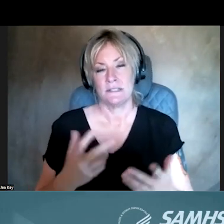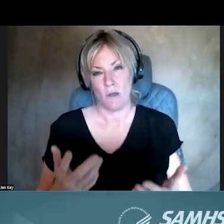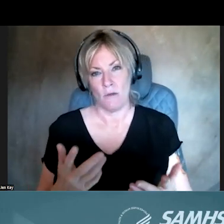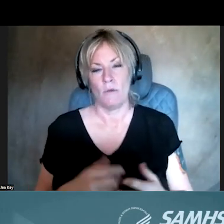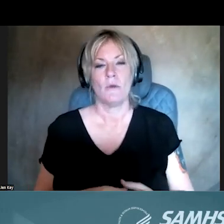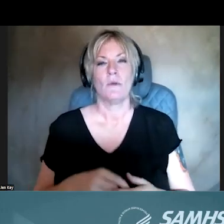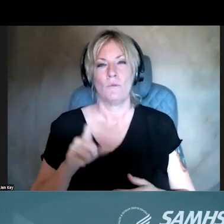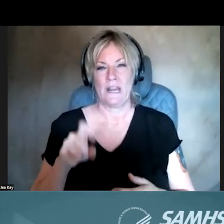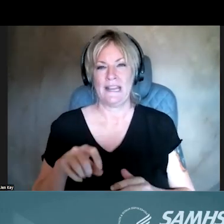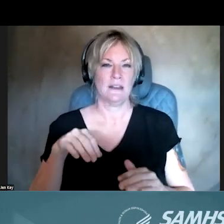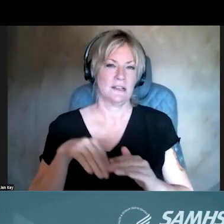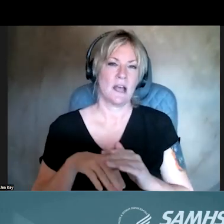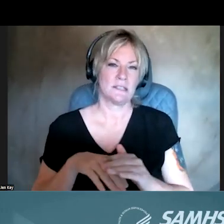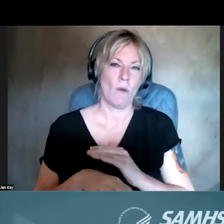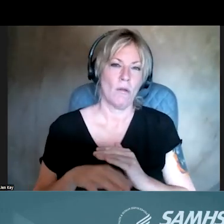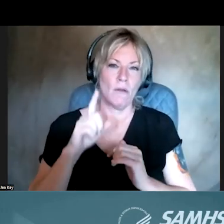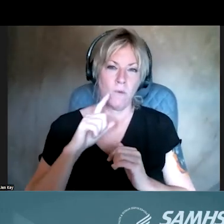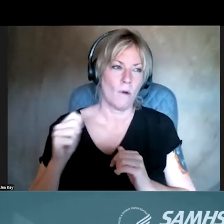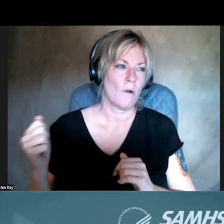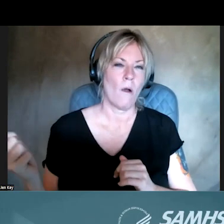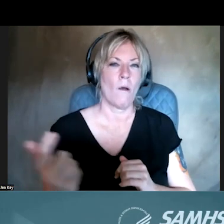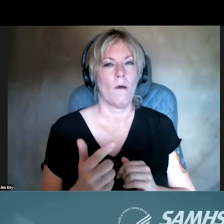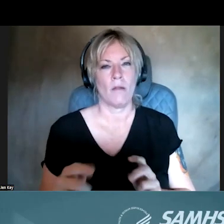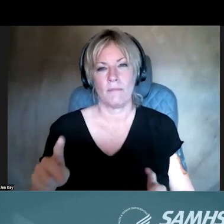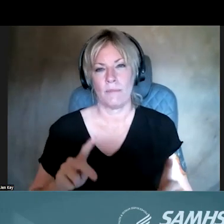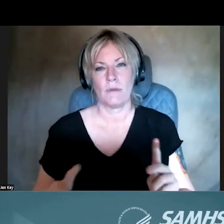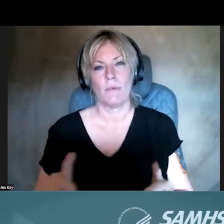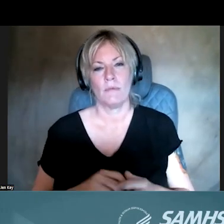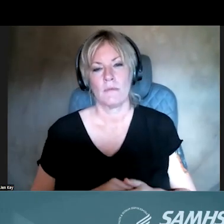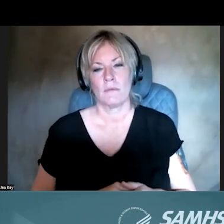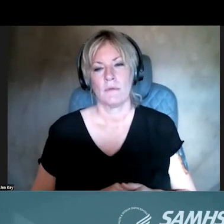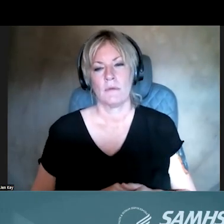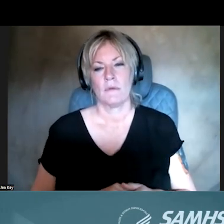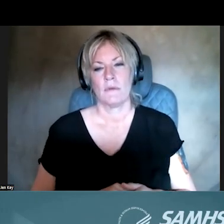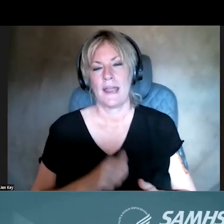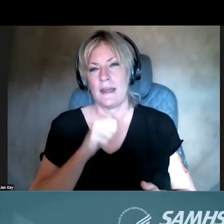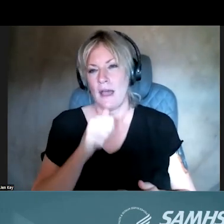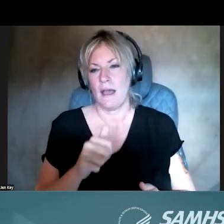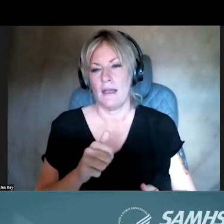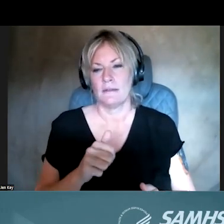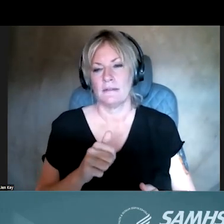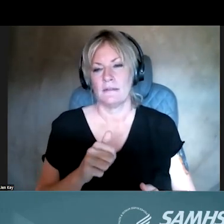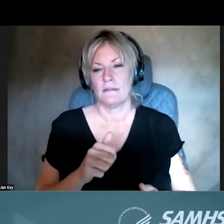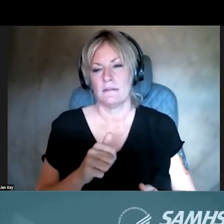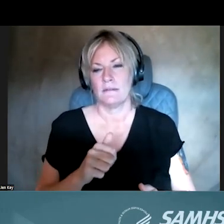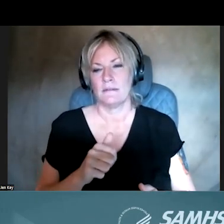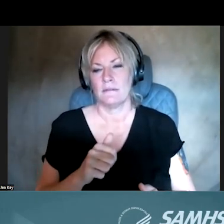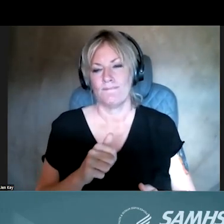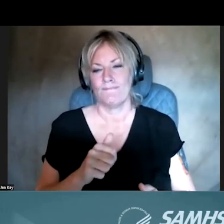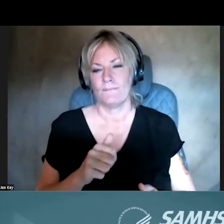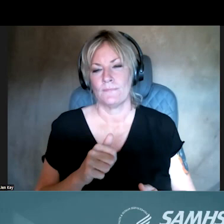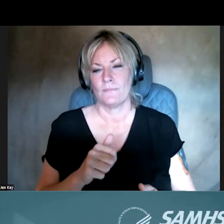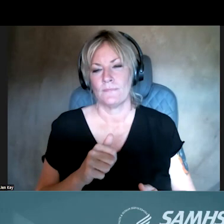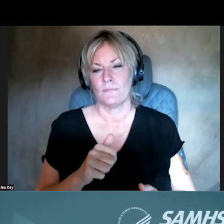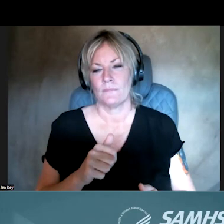to be accessible to all individuals, and really not necessarily at the